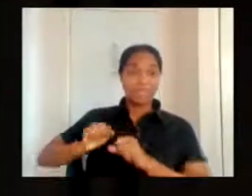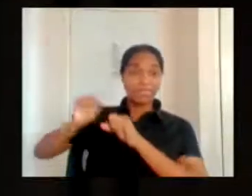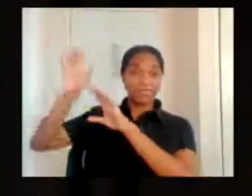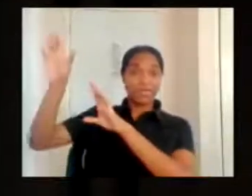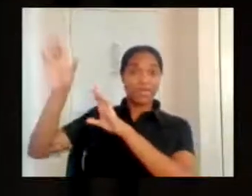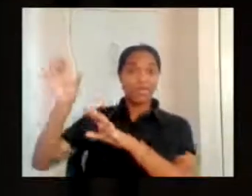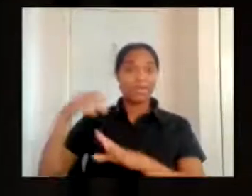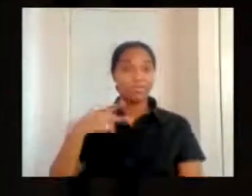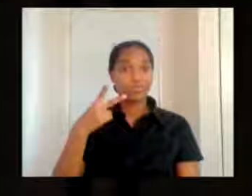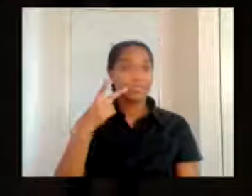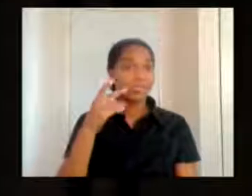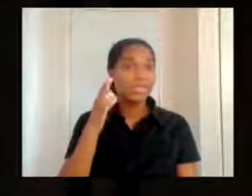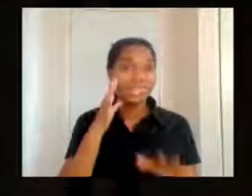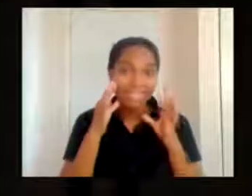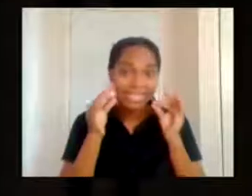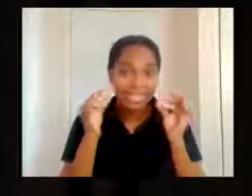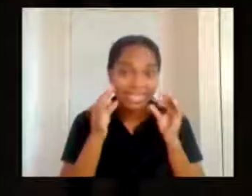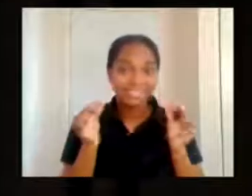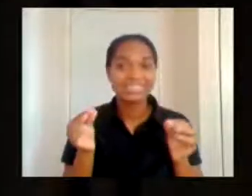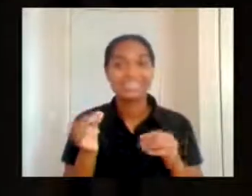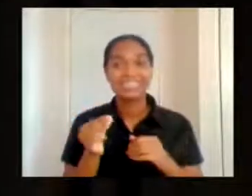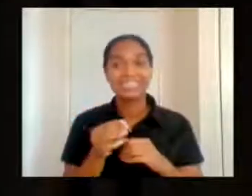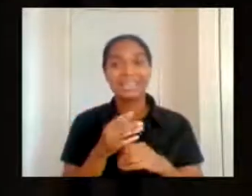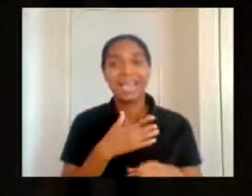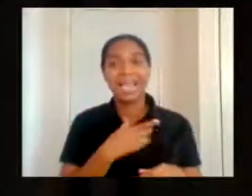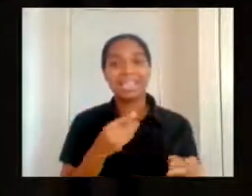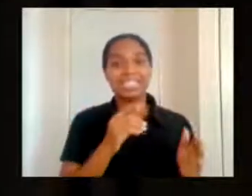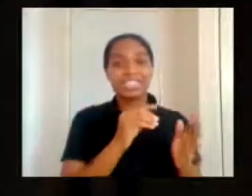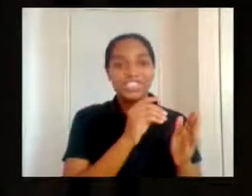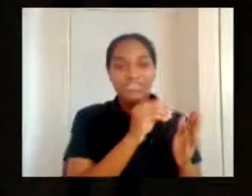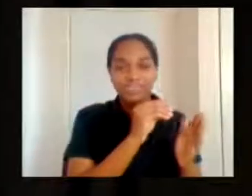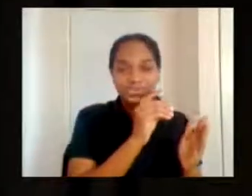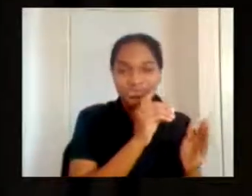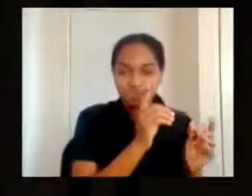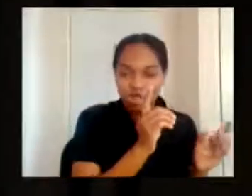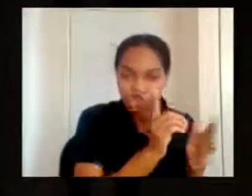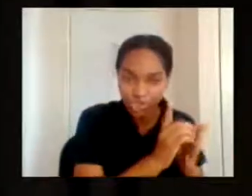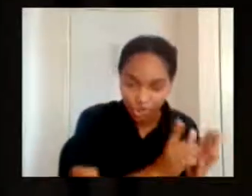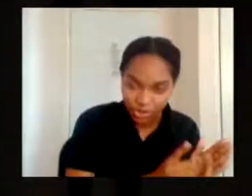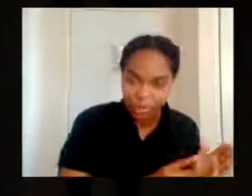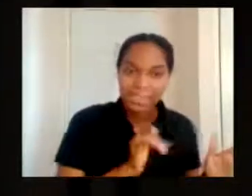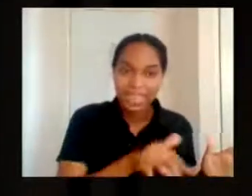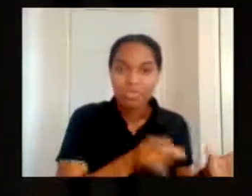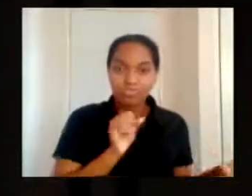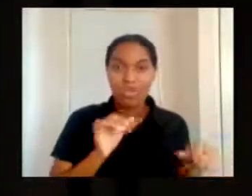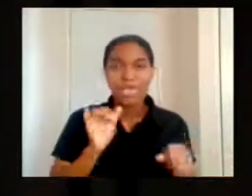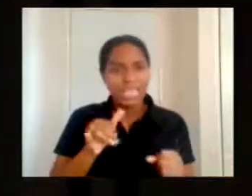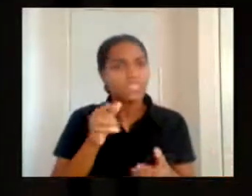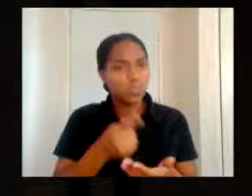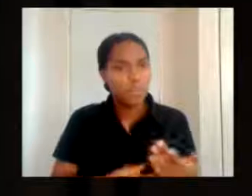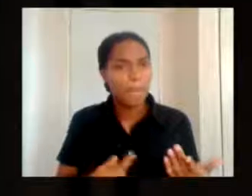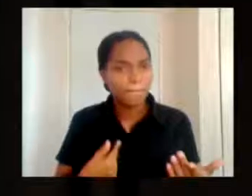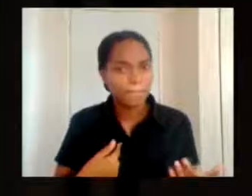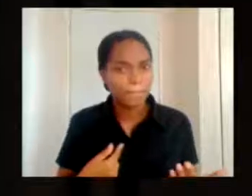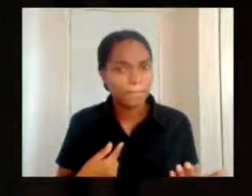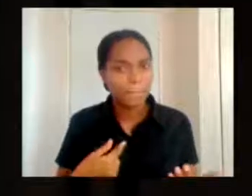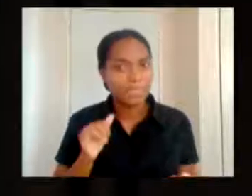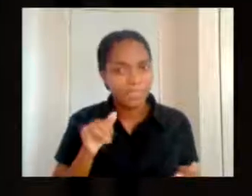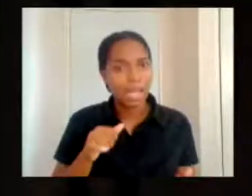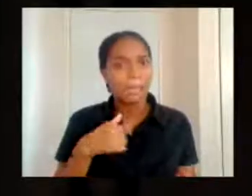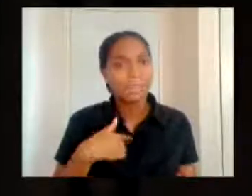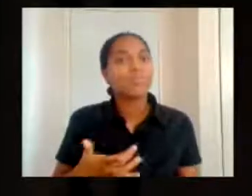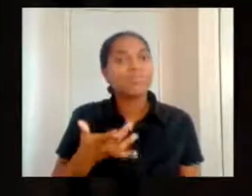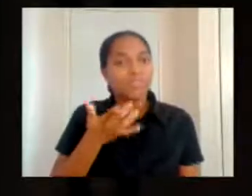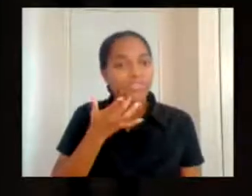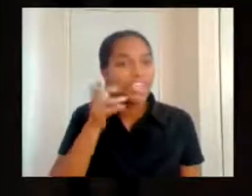of documentation and little cash, and run, right? Those are the information that I'm likely would prefer to